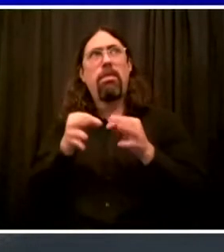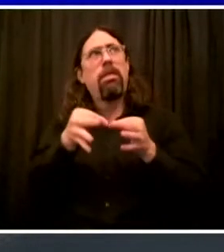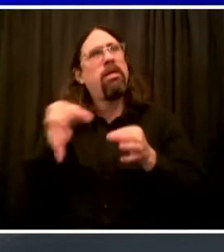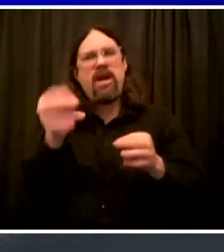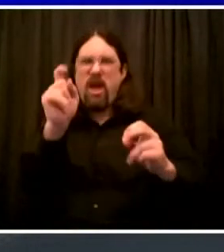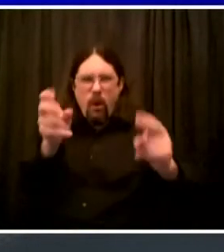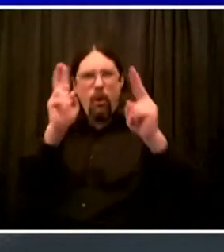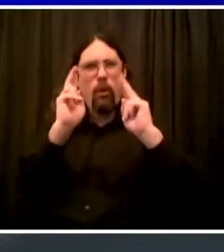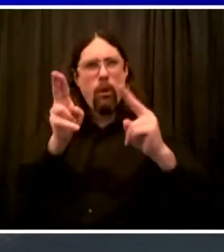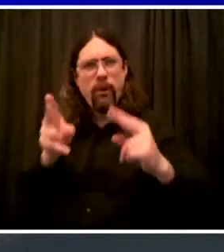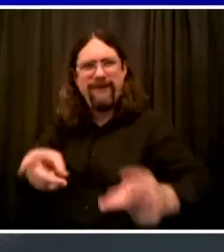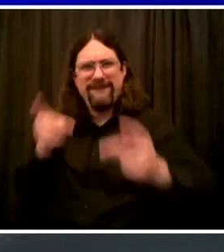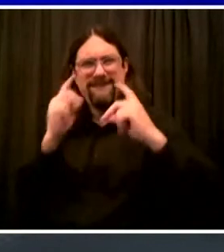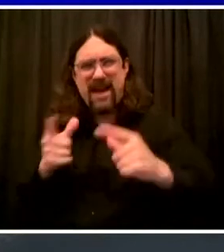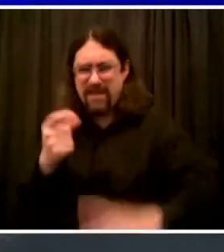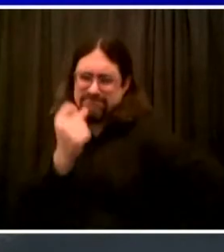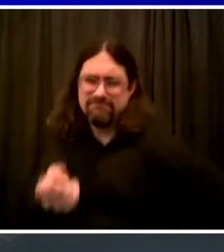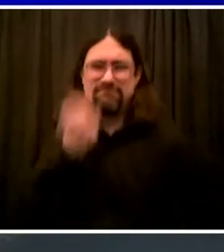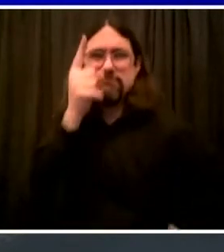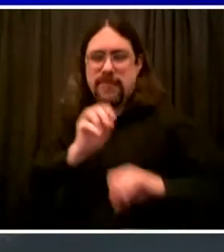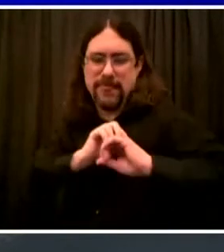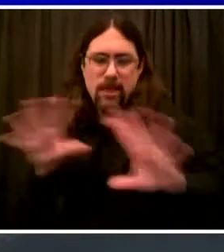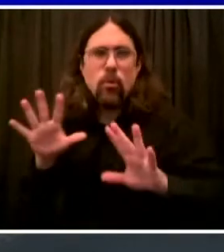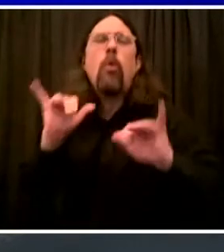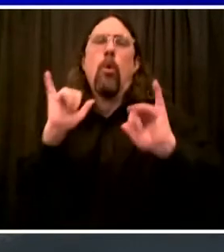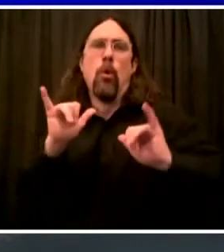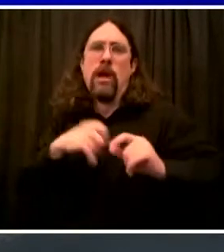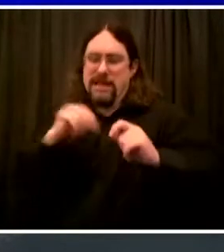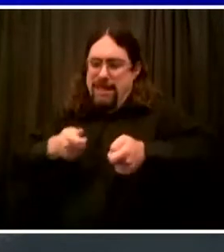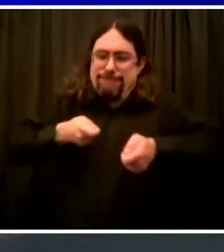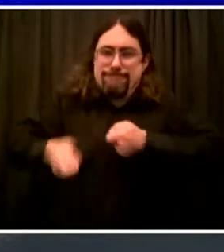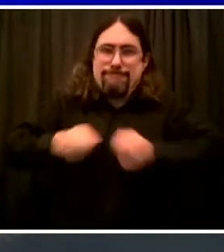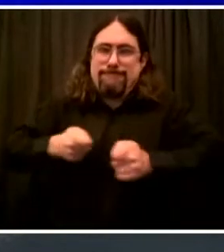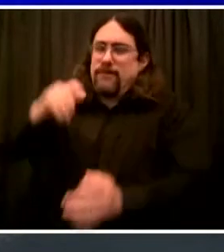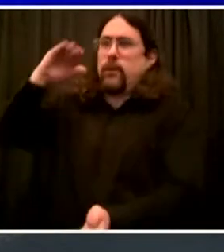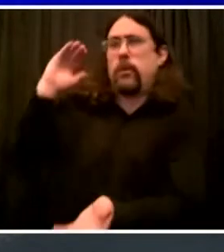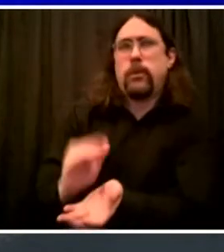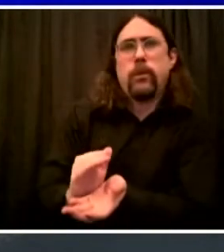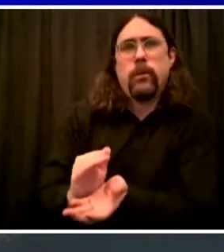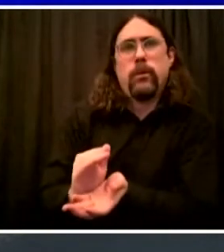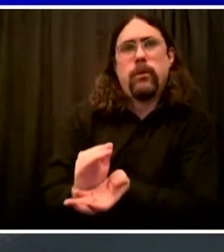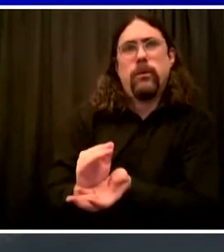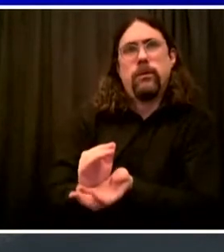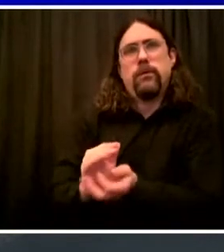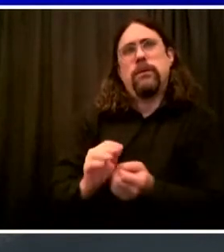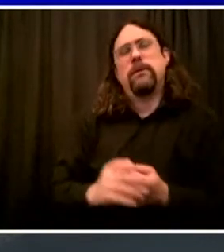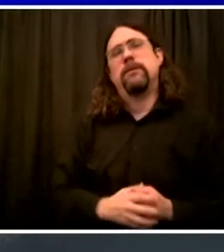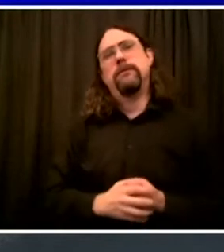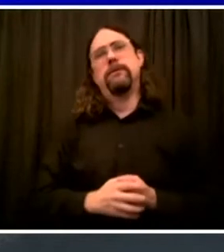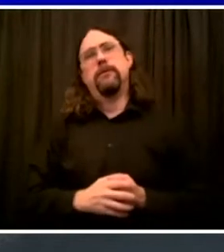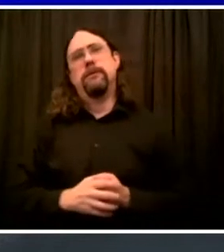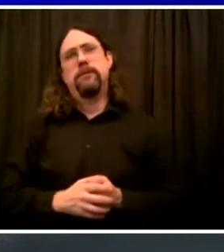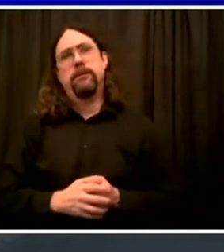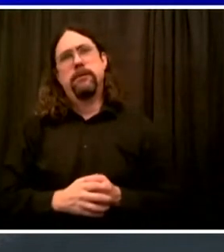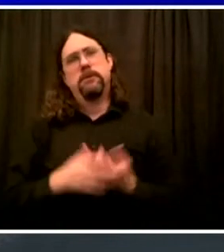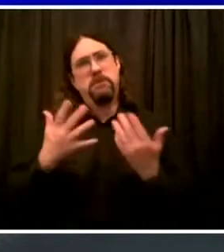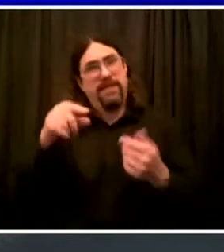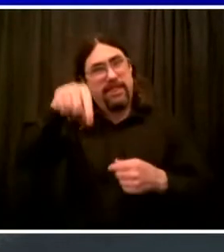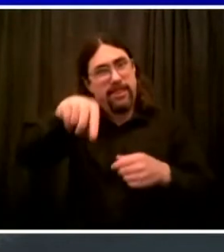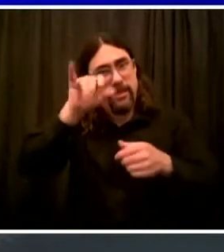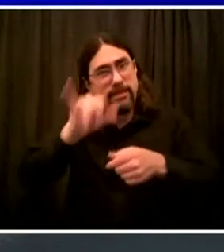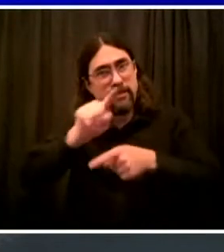taking. But these steps will immediately ensure that healthcare providers are deeply coordinated, sharing information, and finding the best ways to protect our